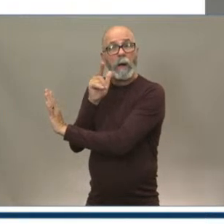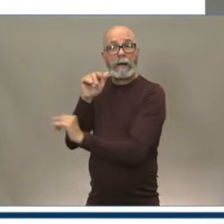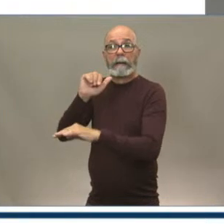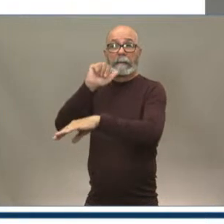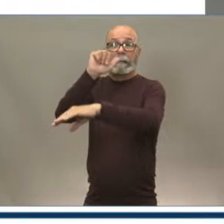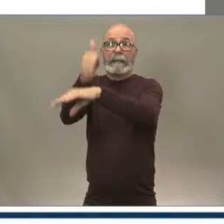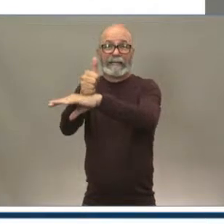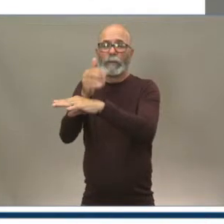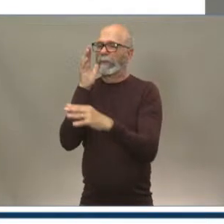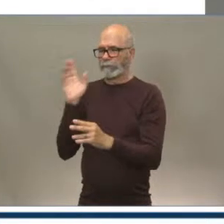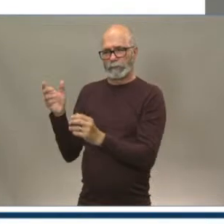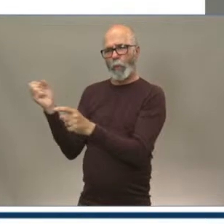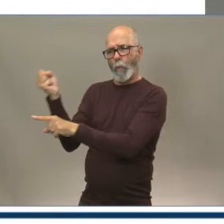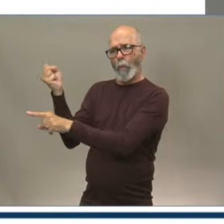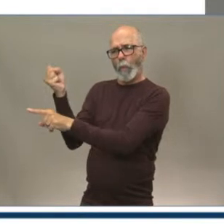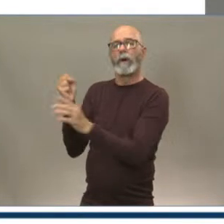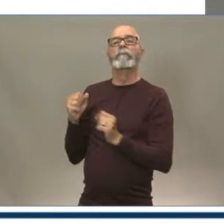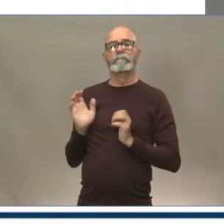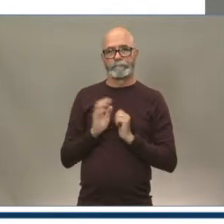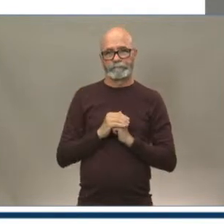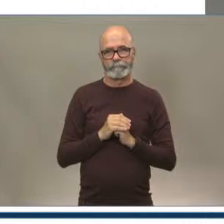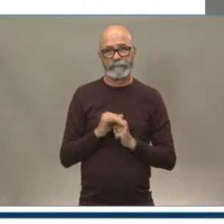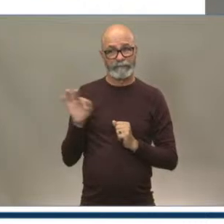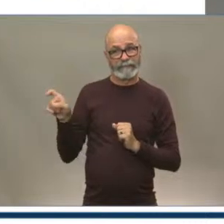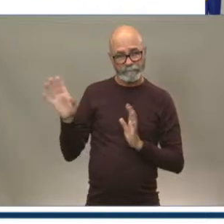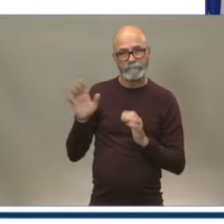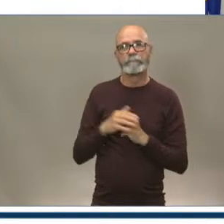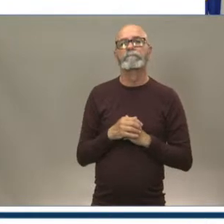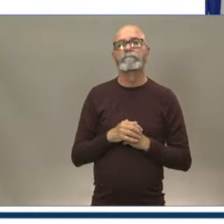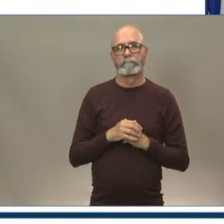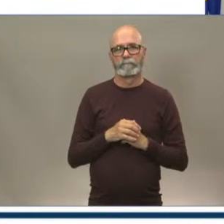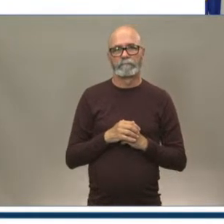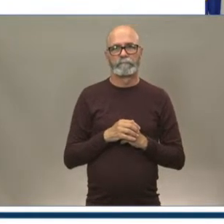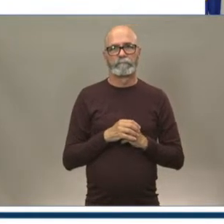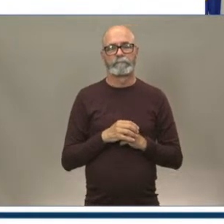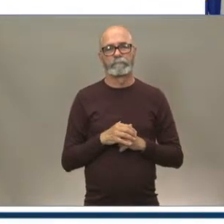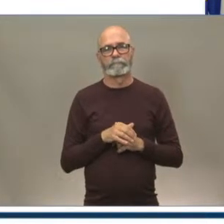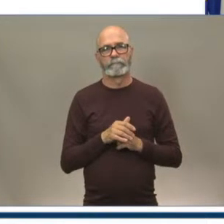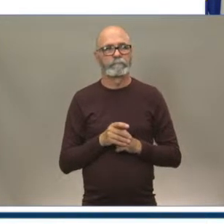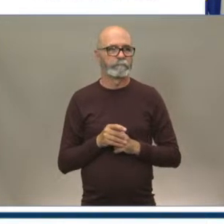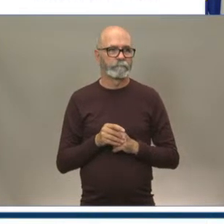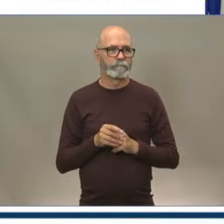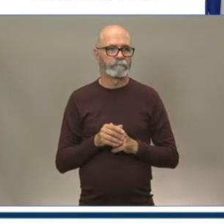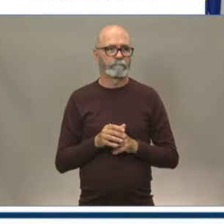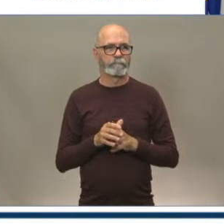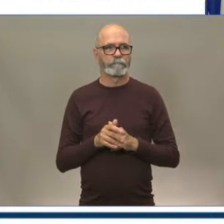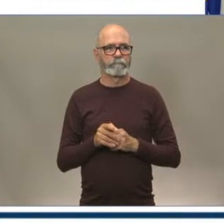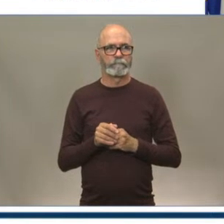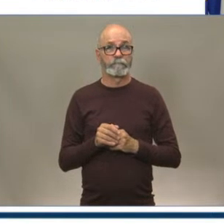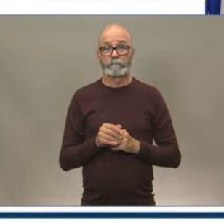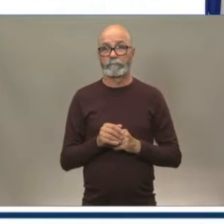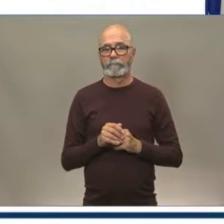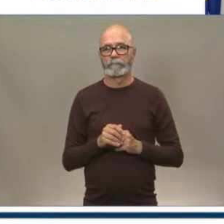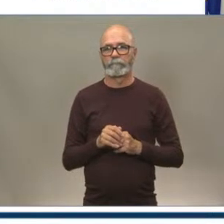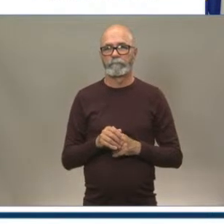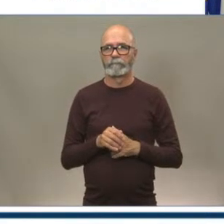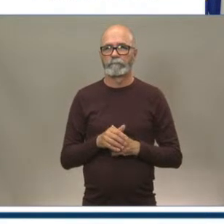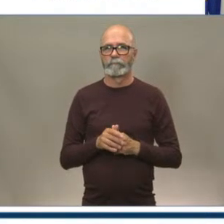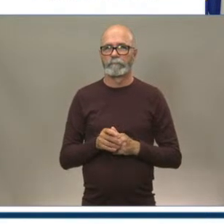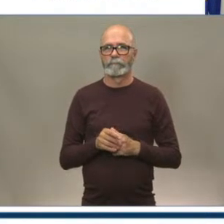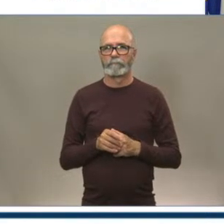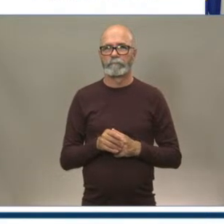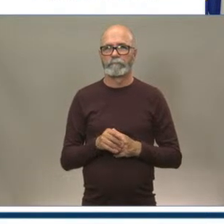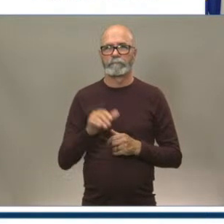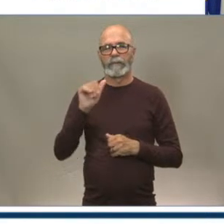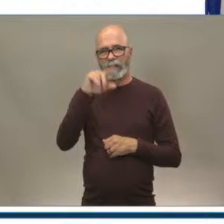tested if and when you need it. Go ahead with your follow-up, Jake. My next question is about on Tuesday there was a